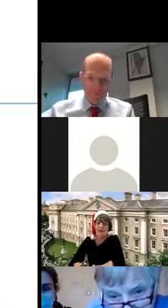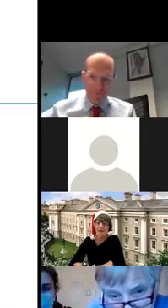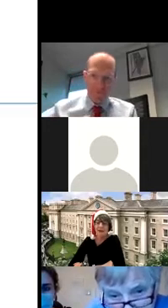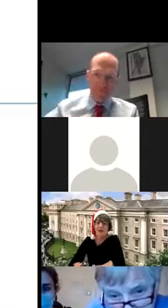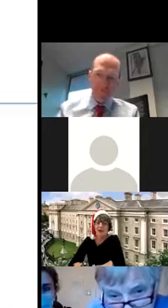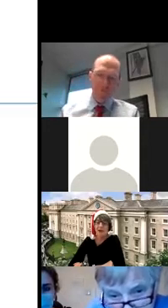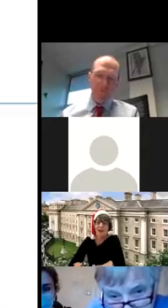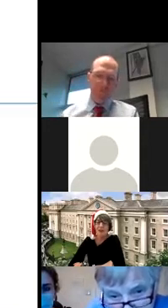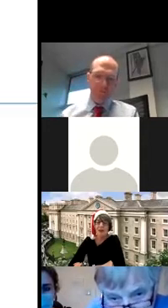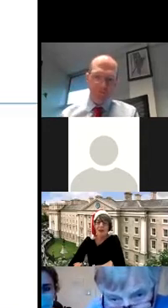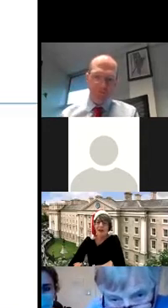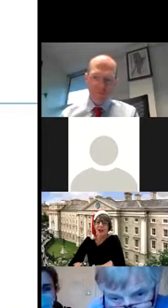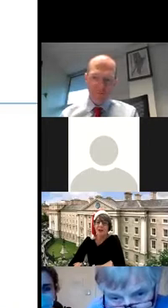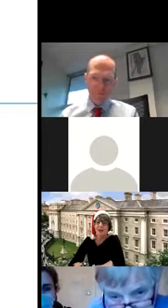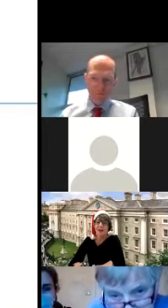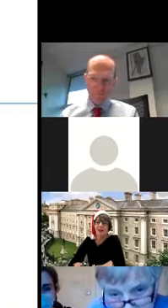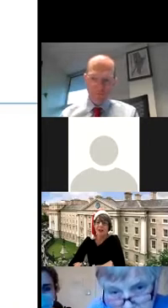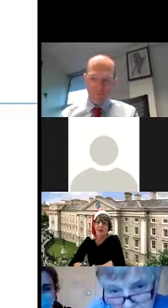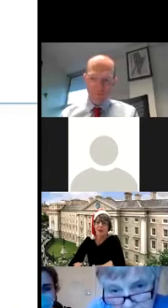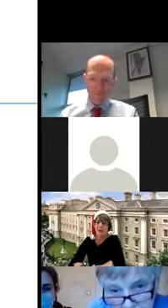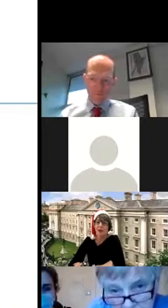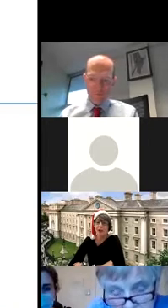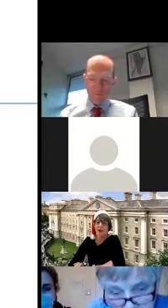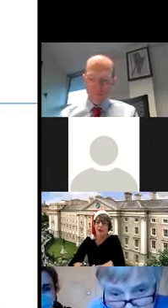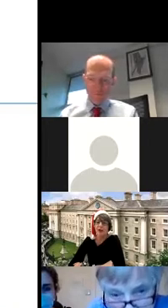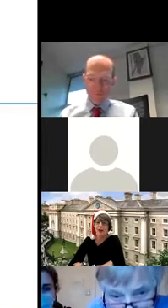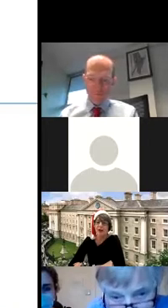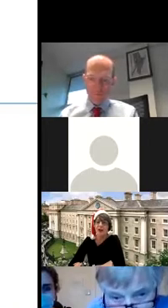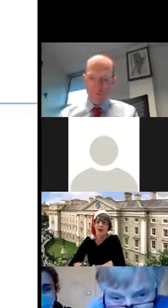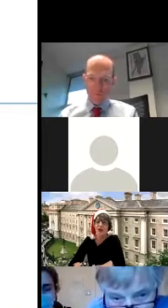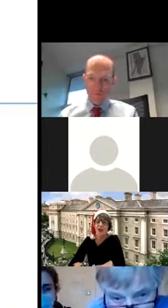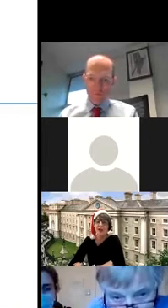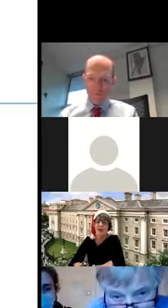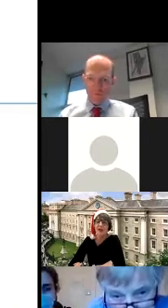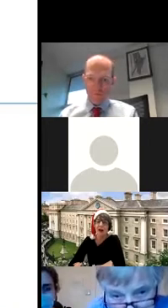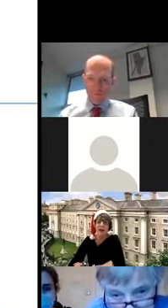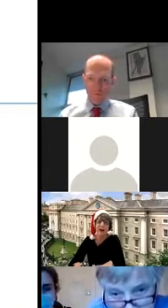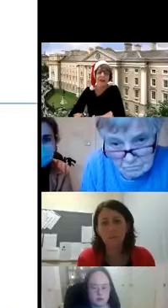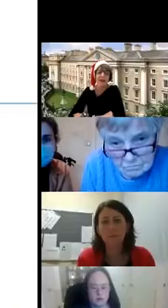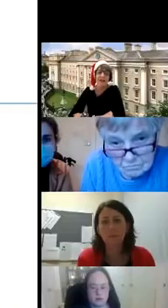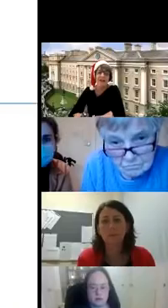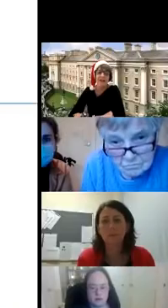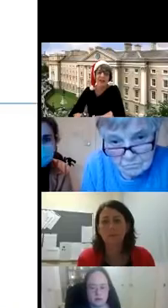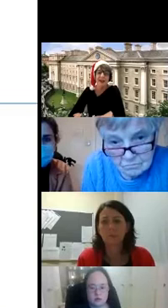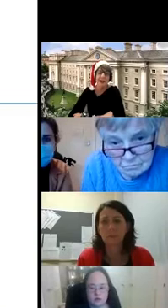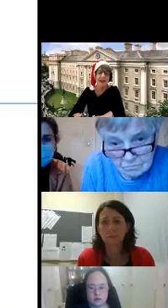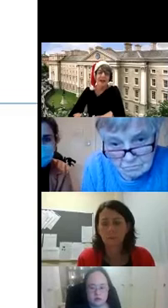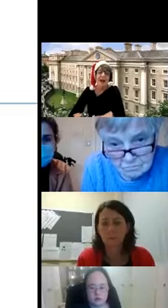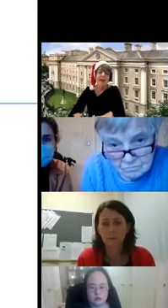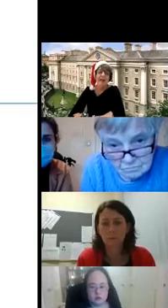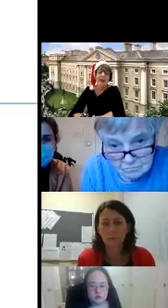may be familiar indeed with the intellectual disability supplement to the irish longitudinal study ids tilde